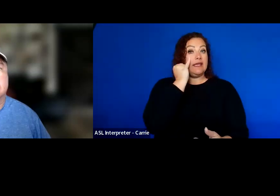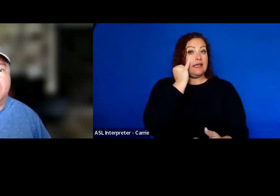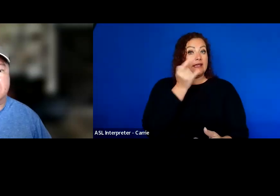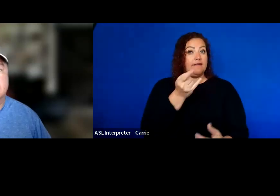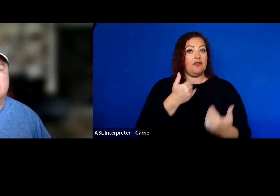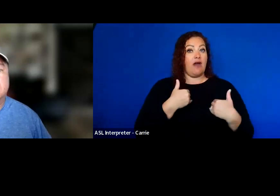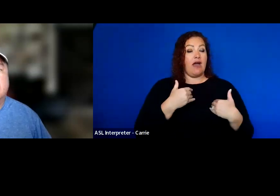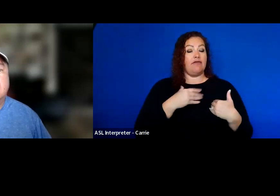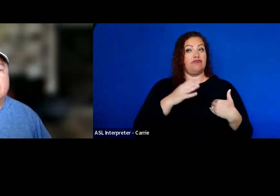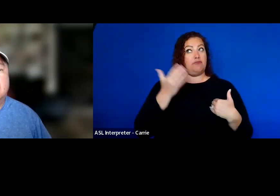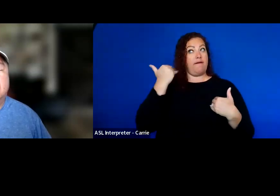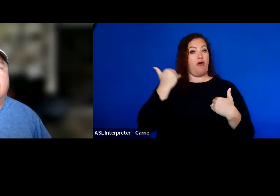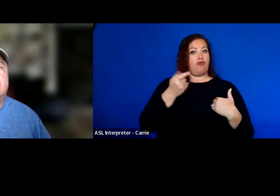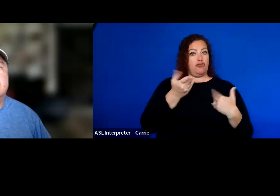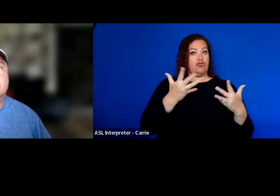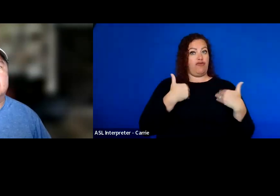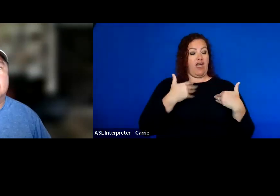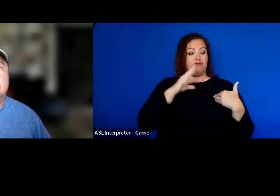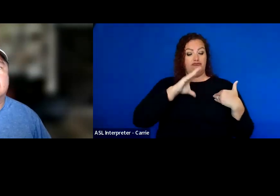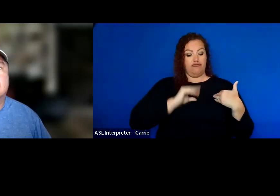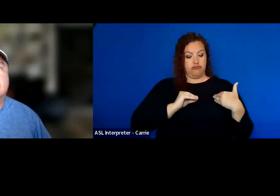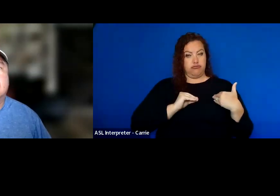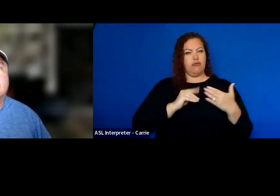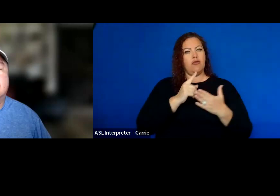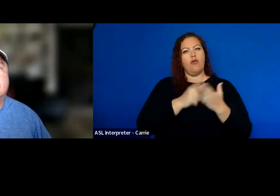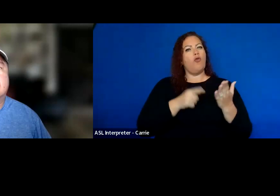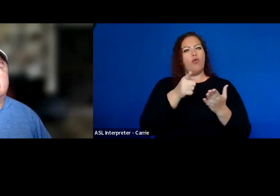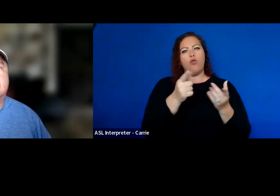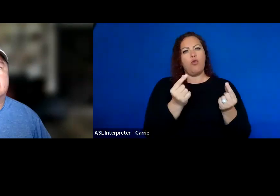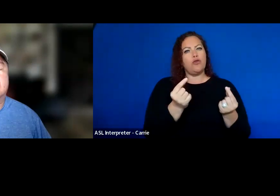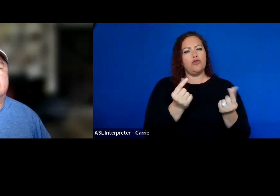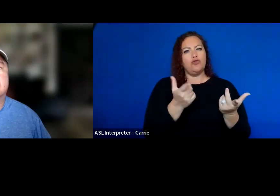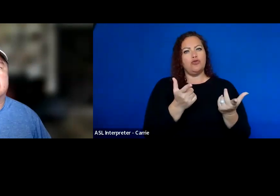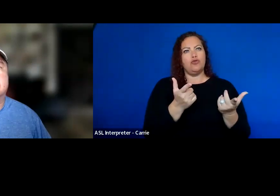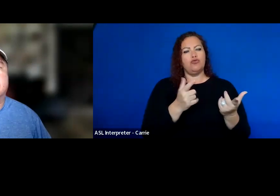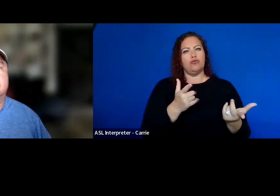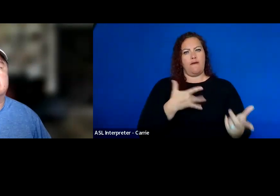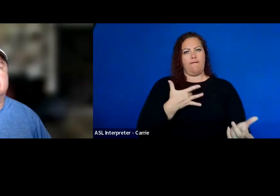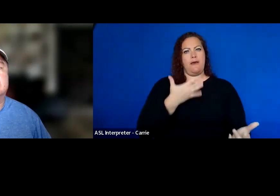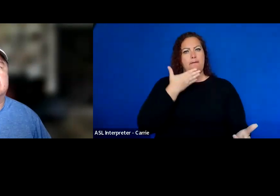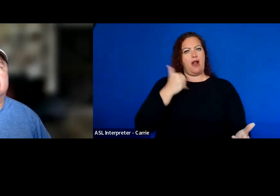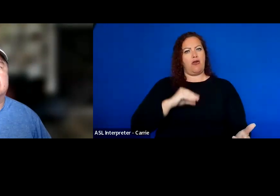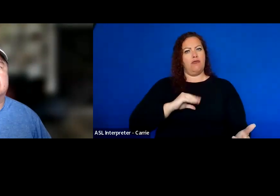self-esteem in your past, what did you do to make yourself feel better?